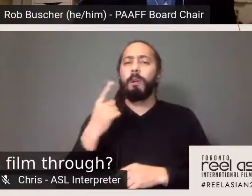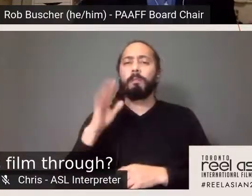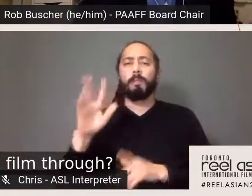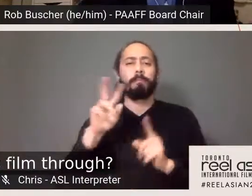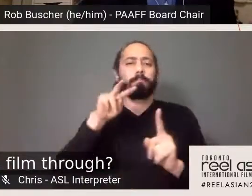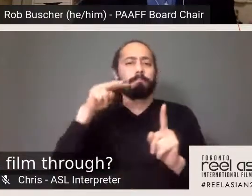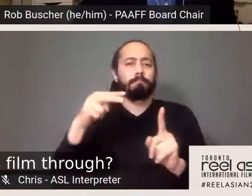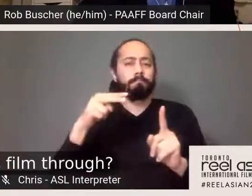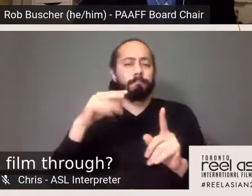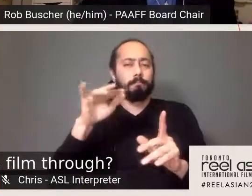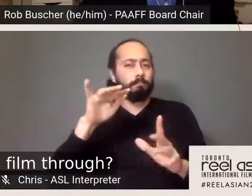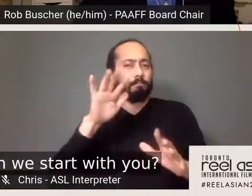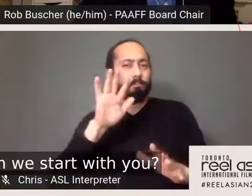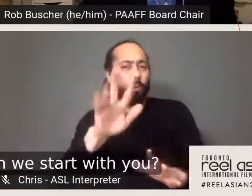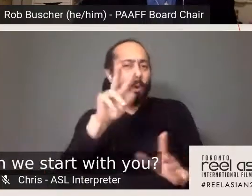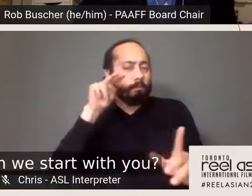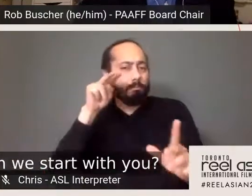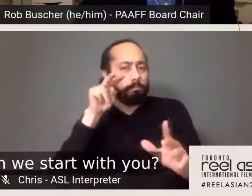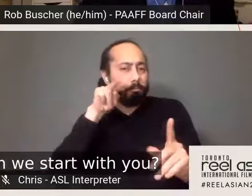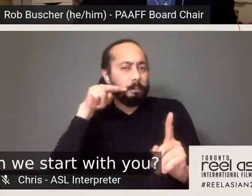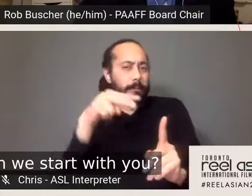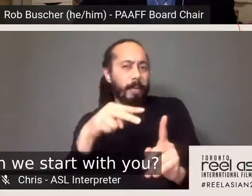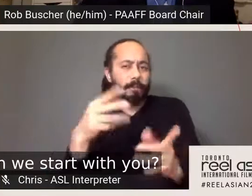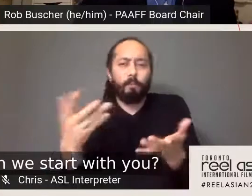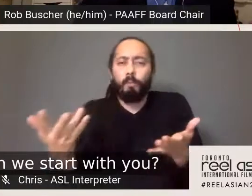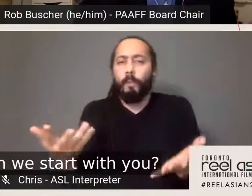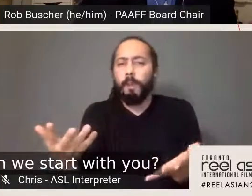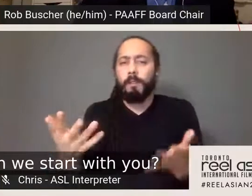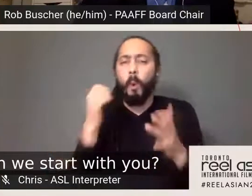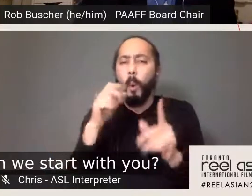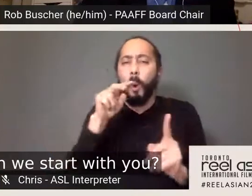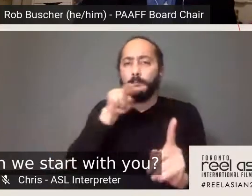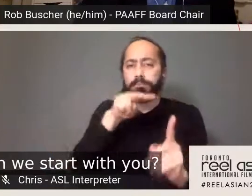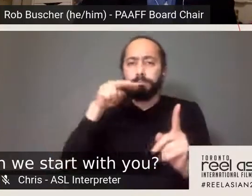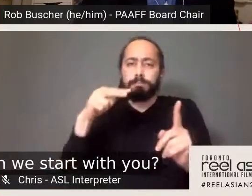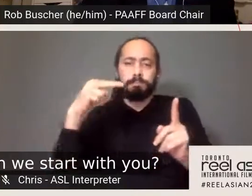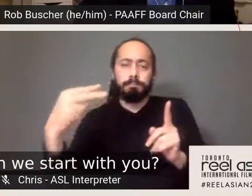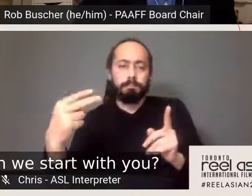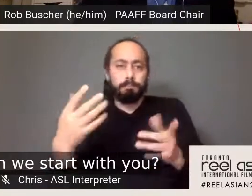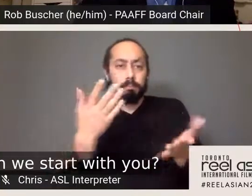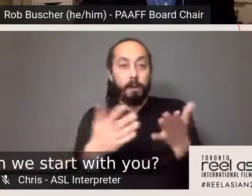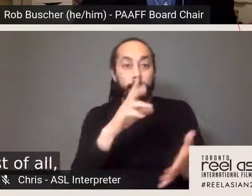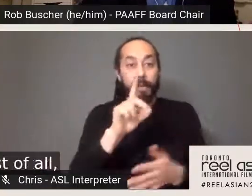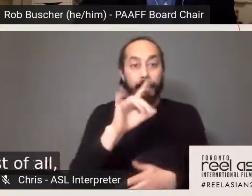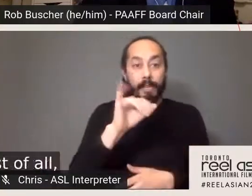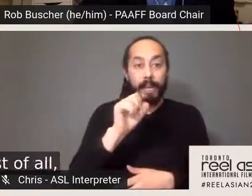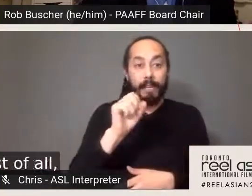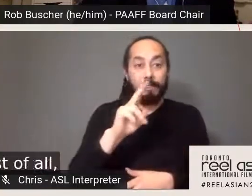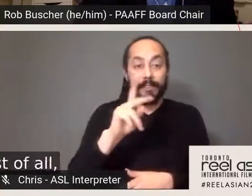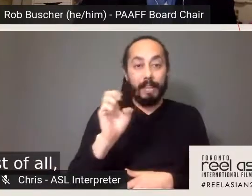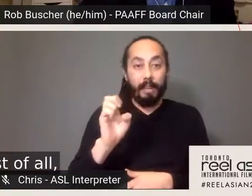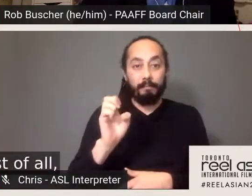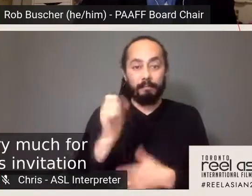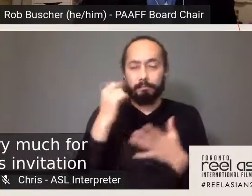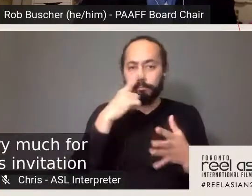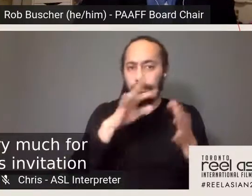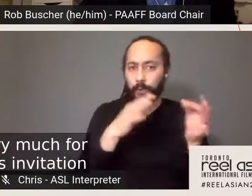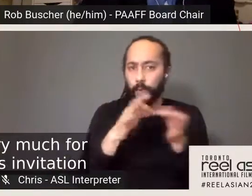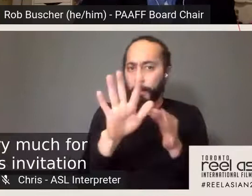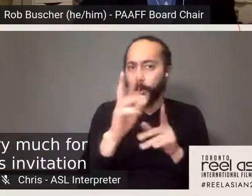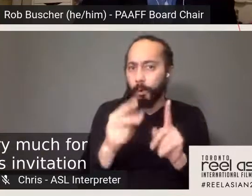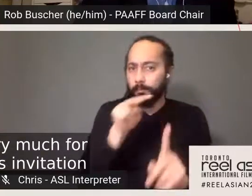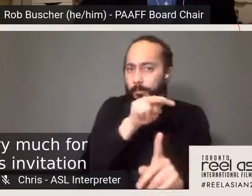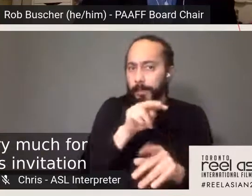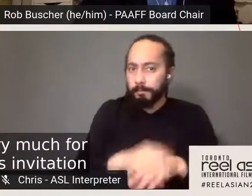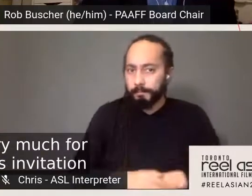you watched this film through? So maybe Daisuke, can we start with you? Sure. First of all, thank you